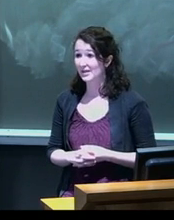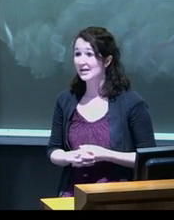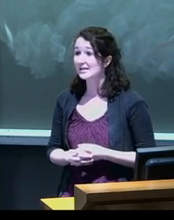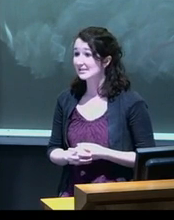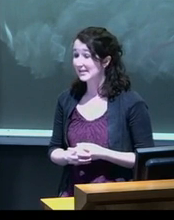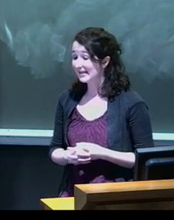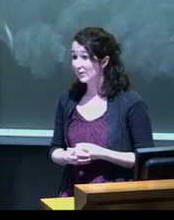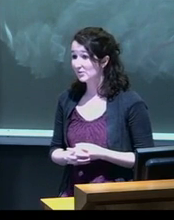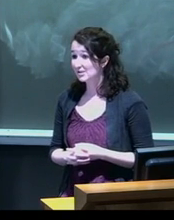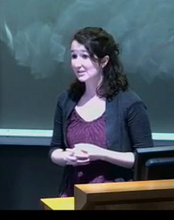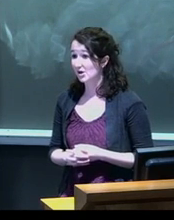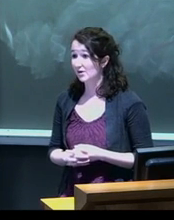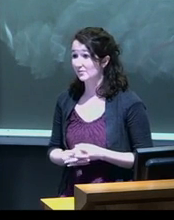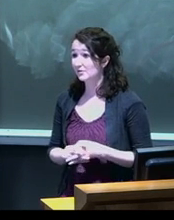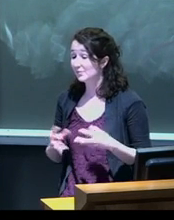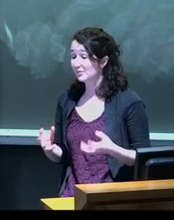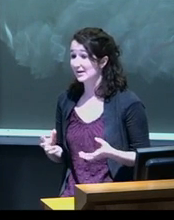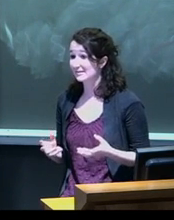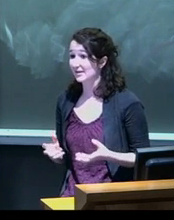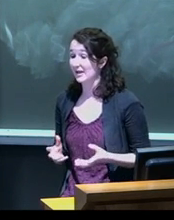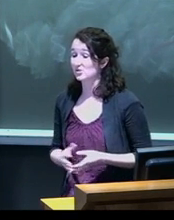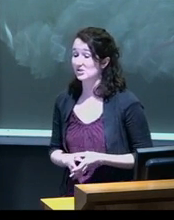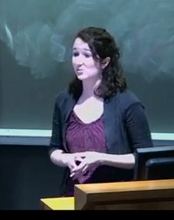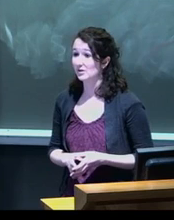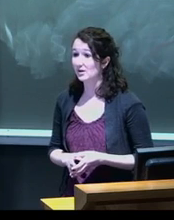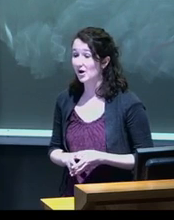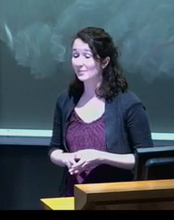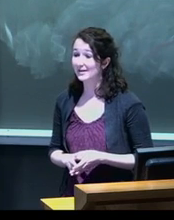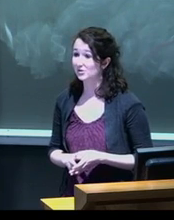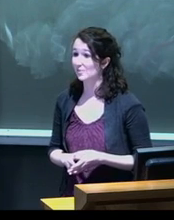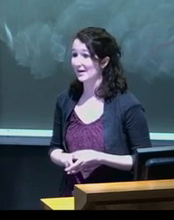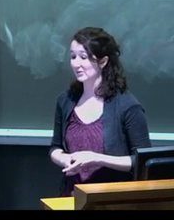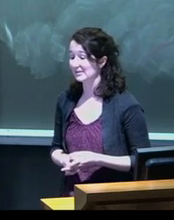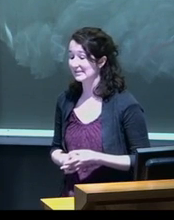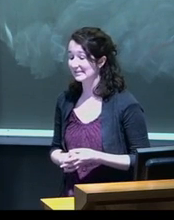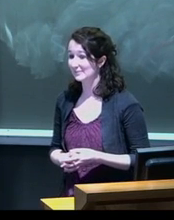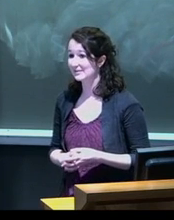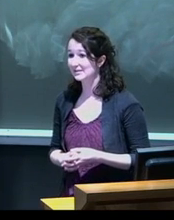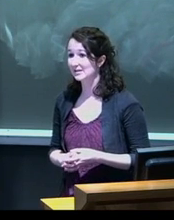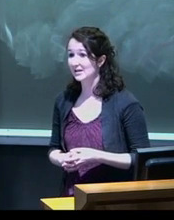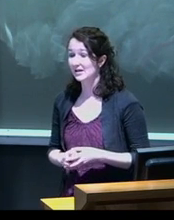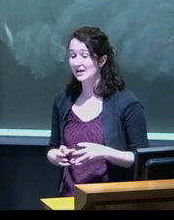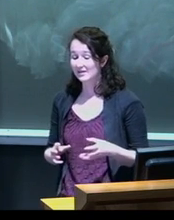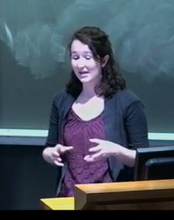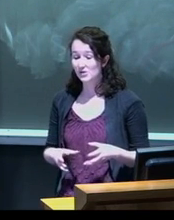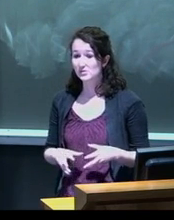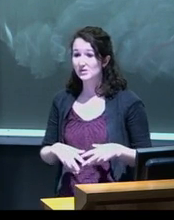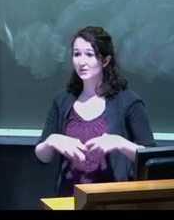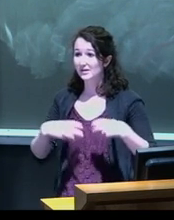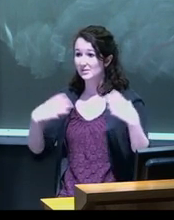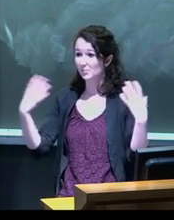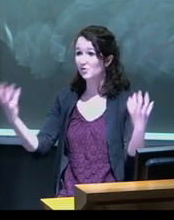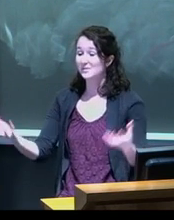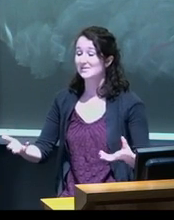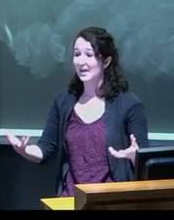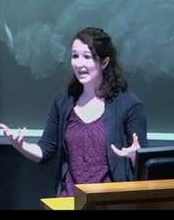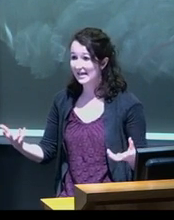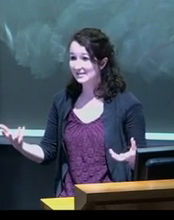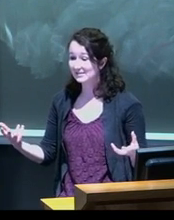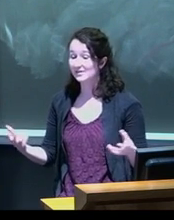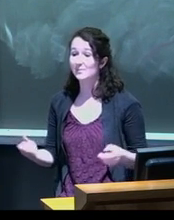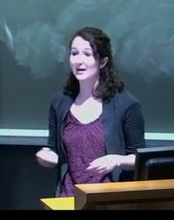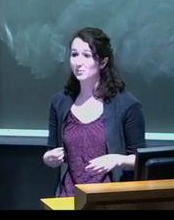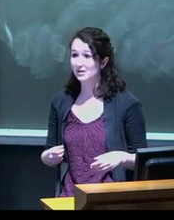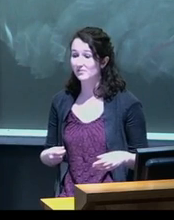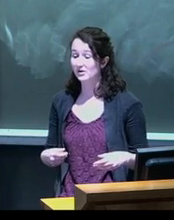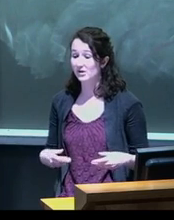languages. Sign languages are fully productive languages with complex grammatical systems. They use different movements of the